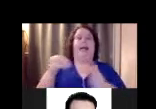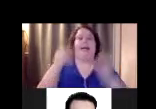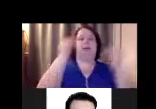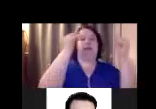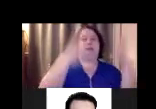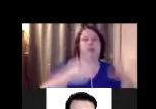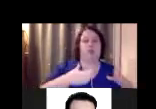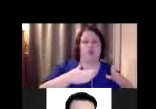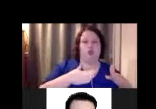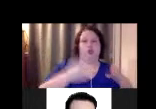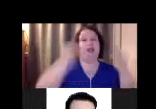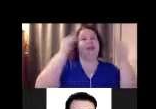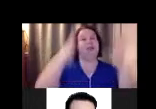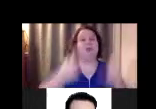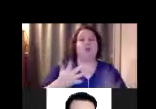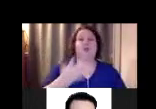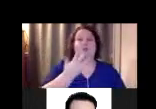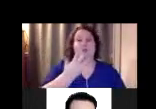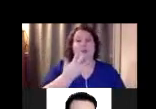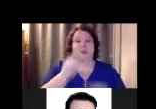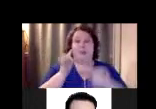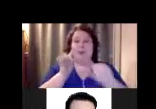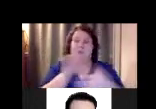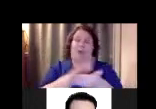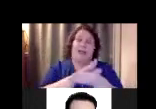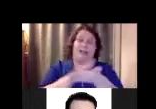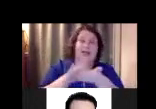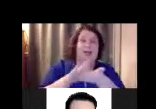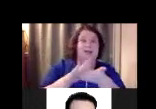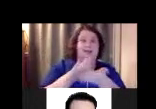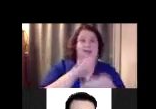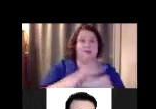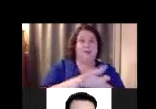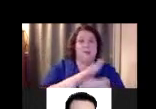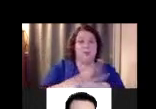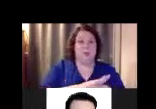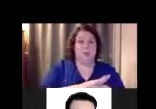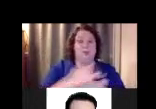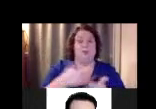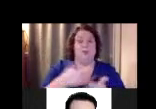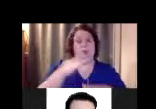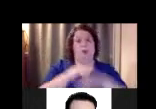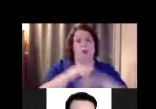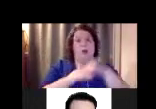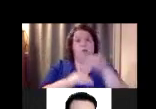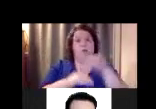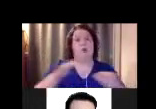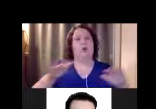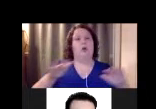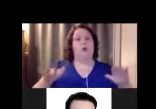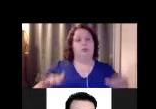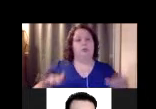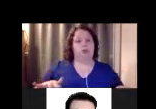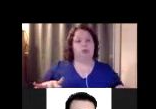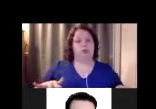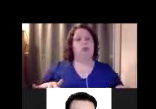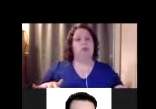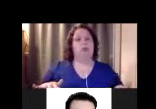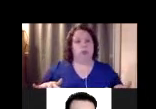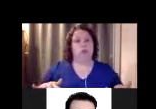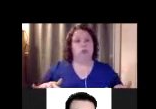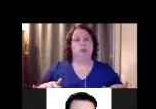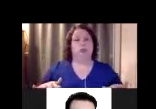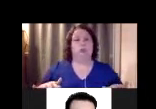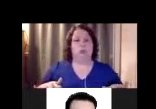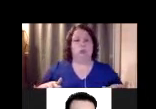want to work in a nice facility, in a place that they're comfortable, and it does enhance and kind of